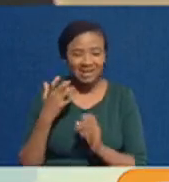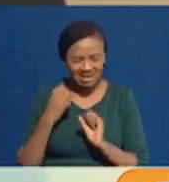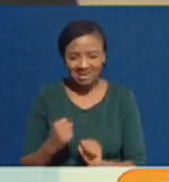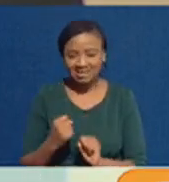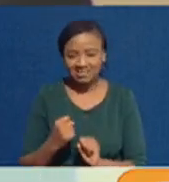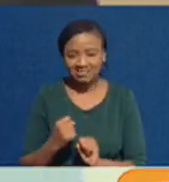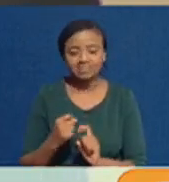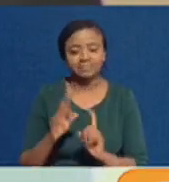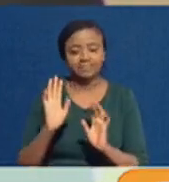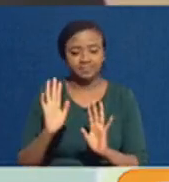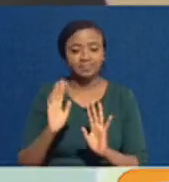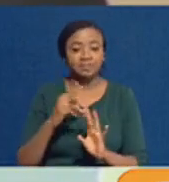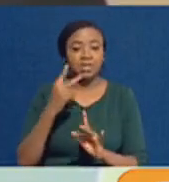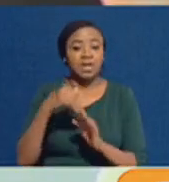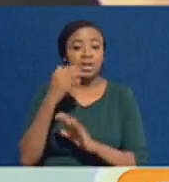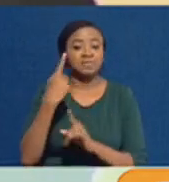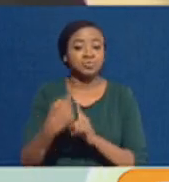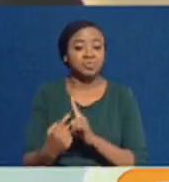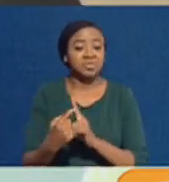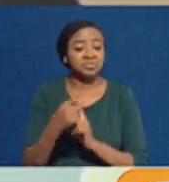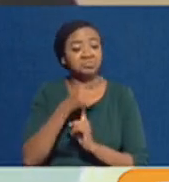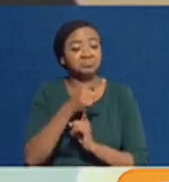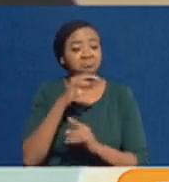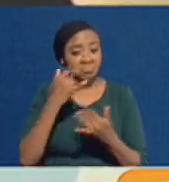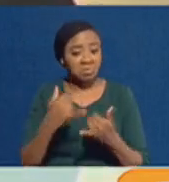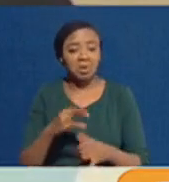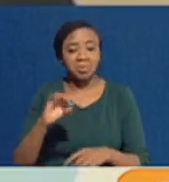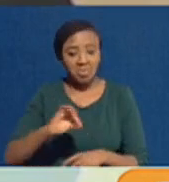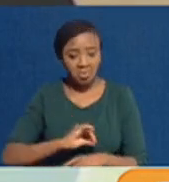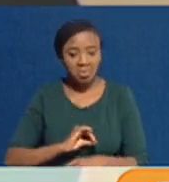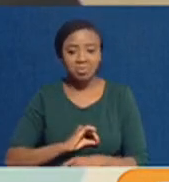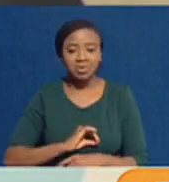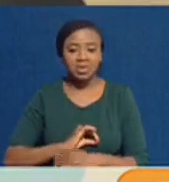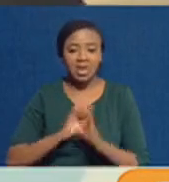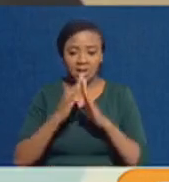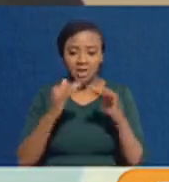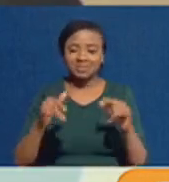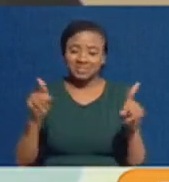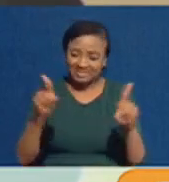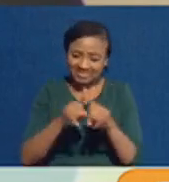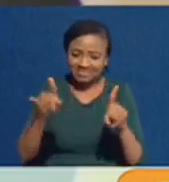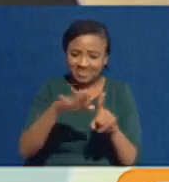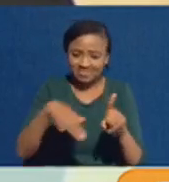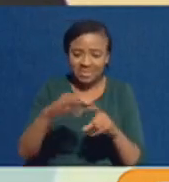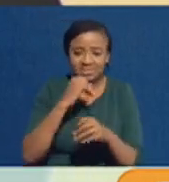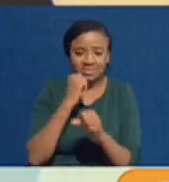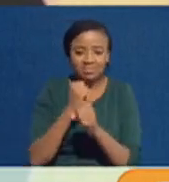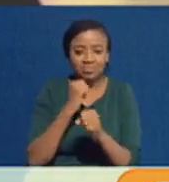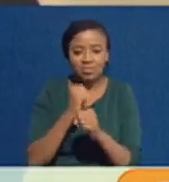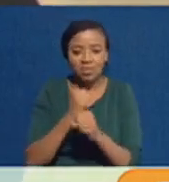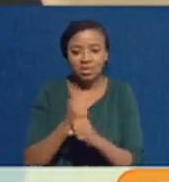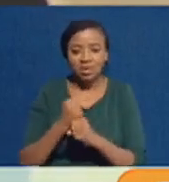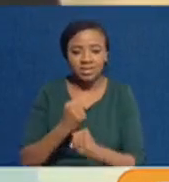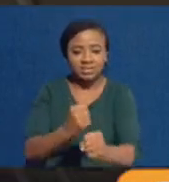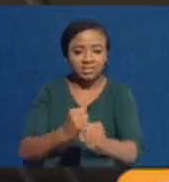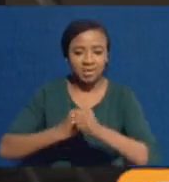2 years later, he owns an apartment in the same estate he helped to build as a